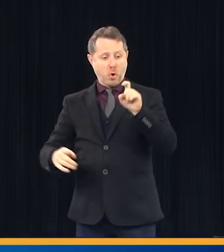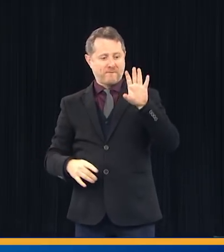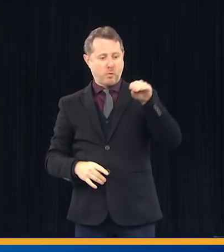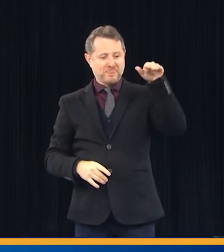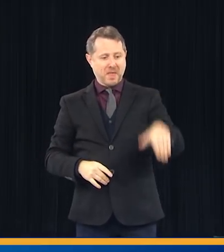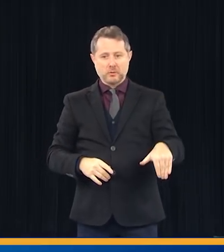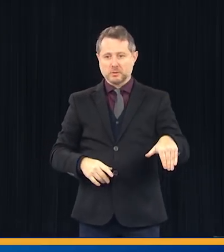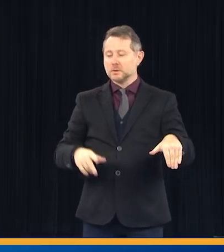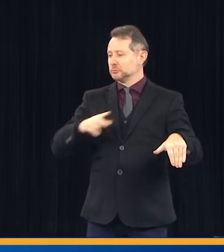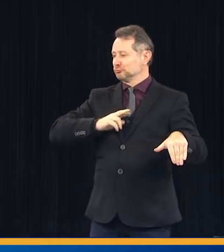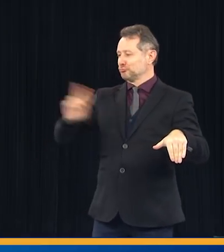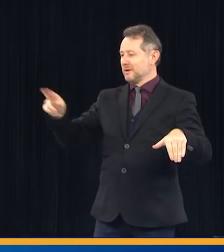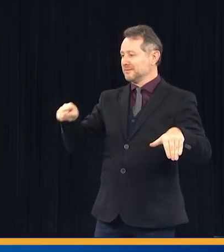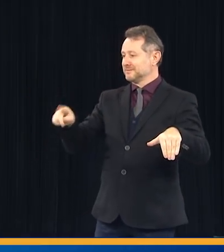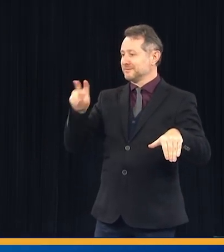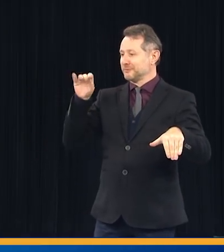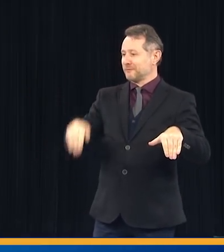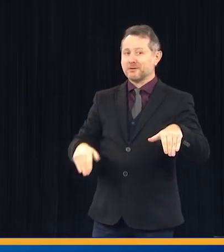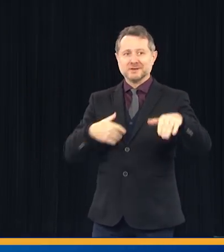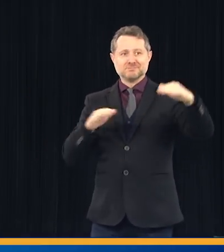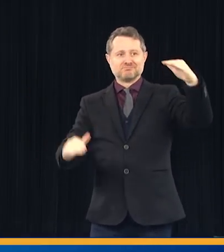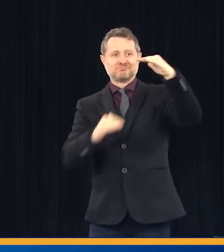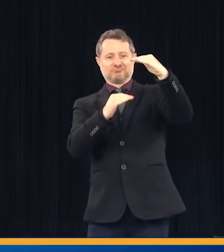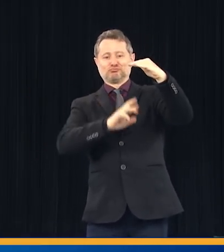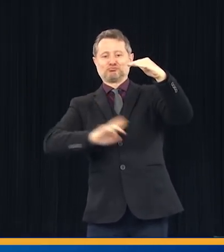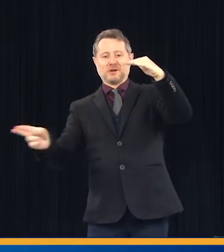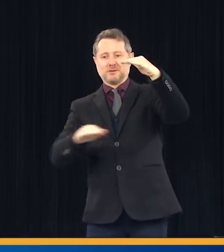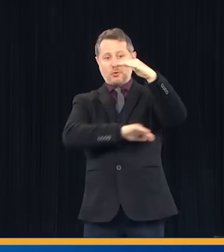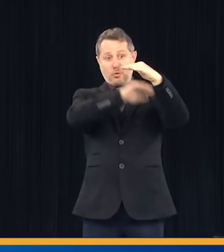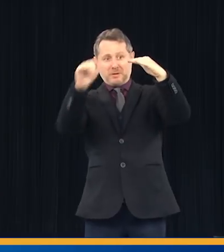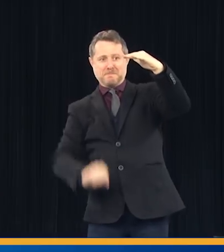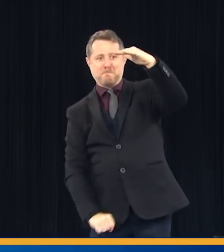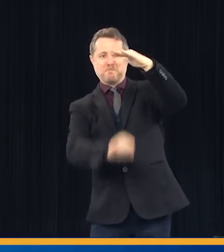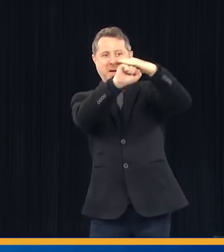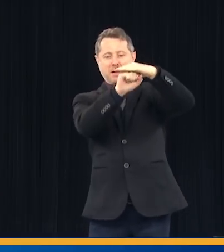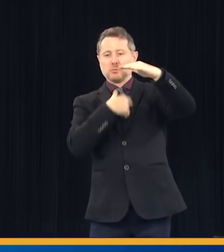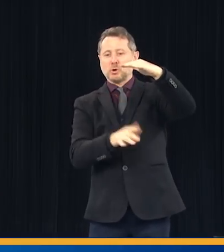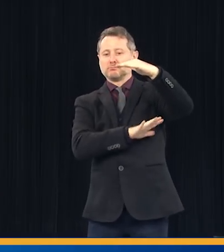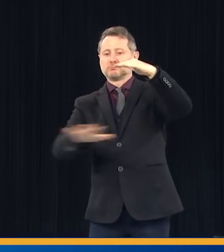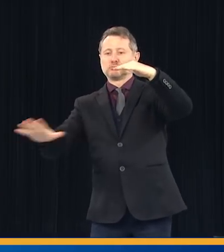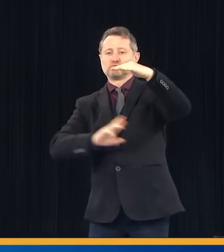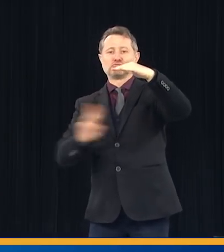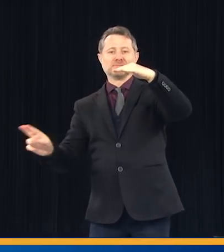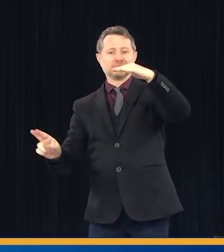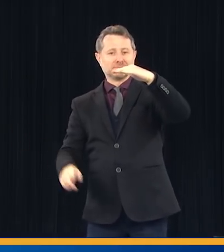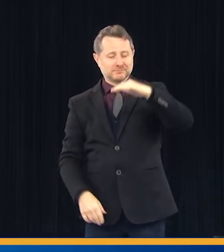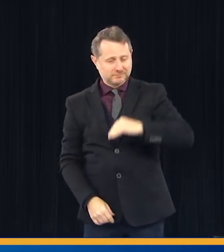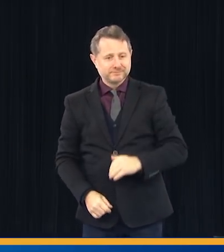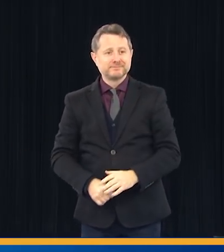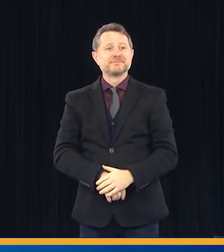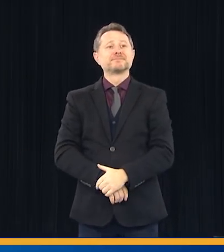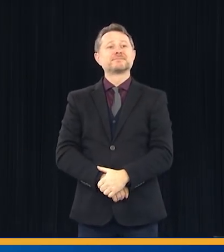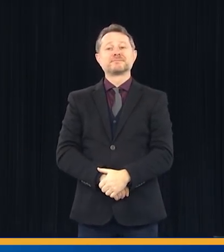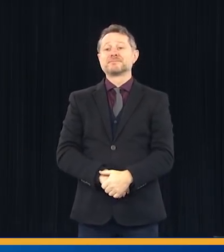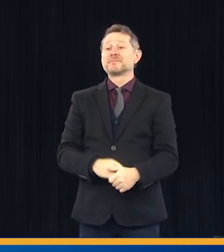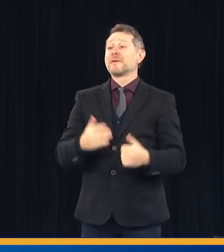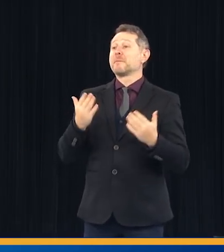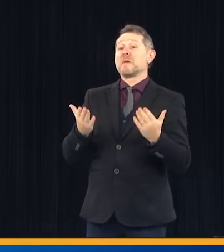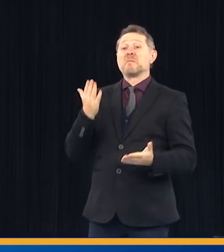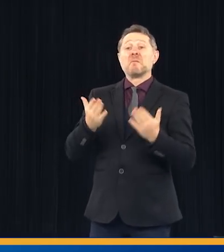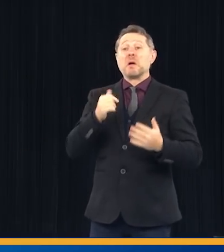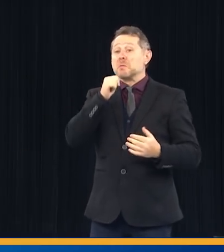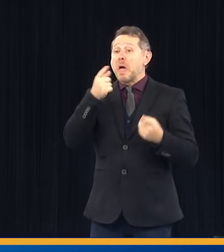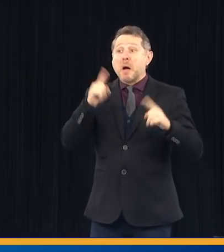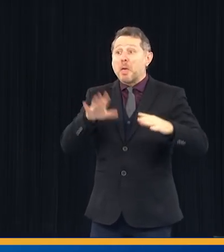scenario, which the models predict. Maybe we never get there. Maybe